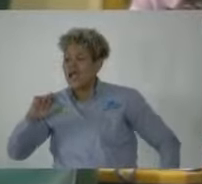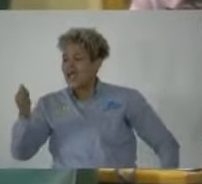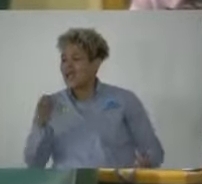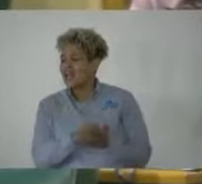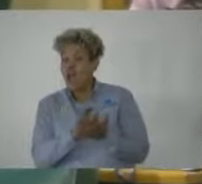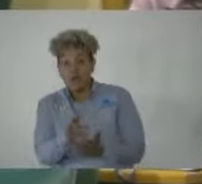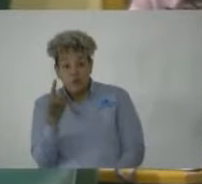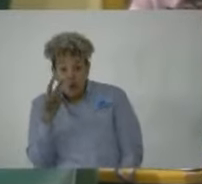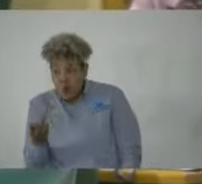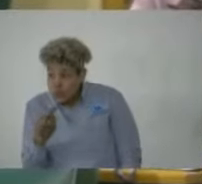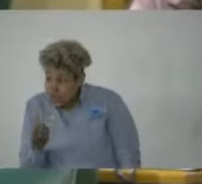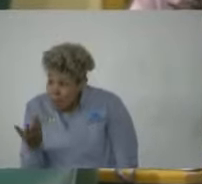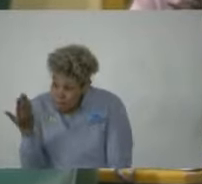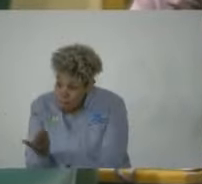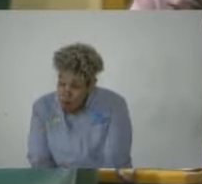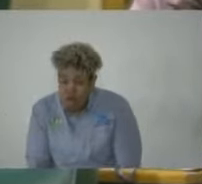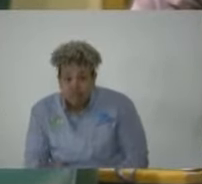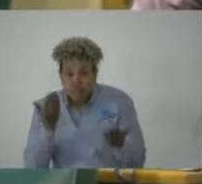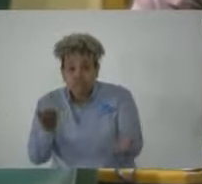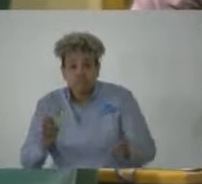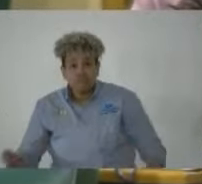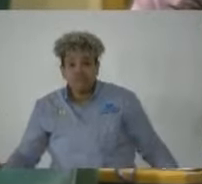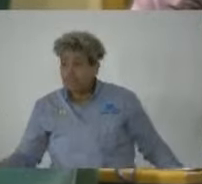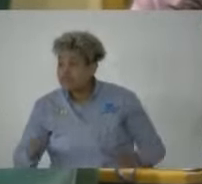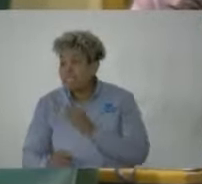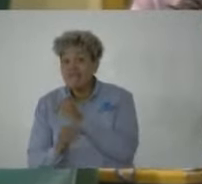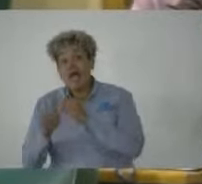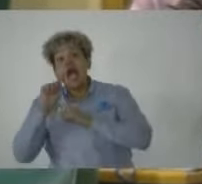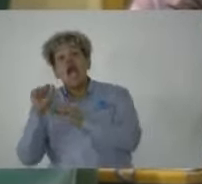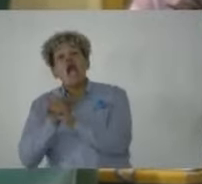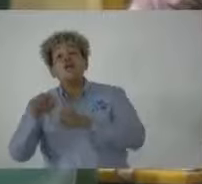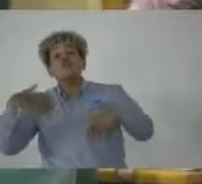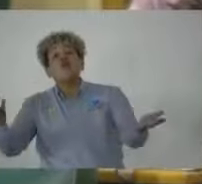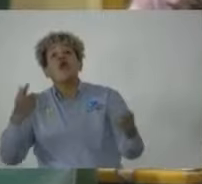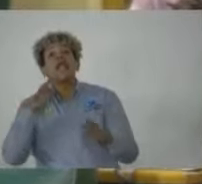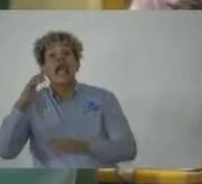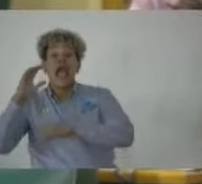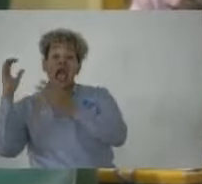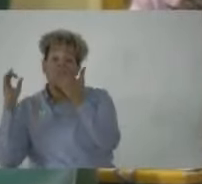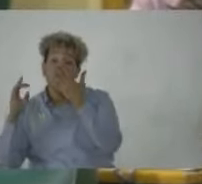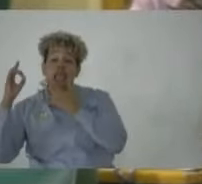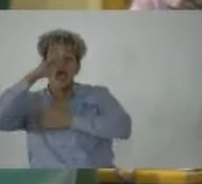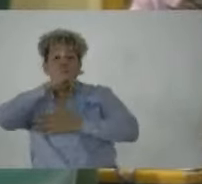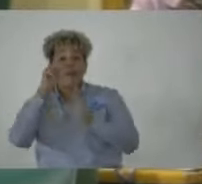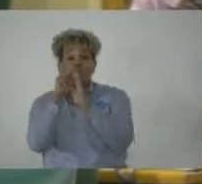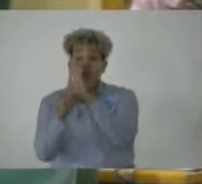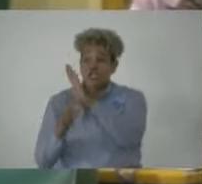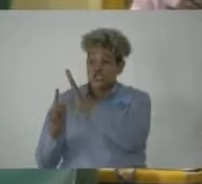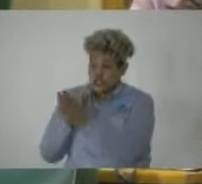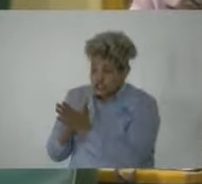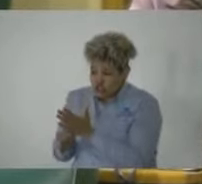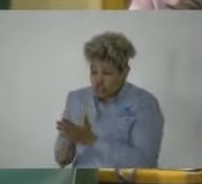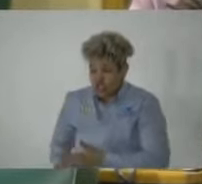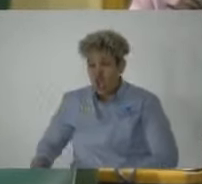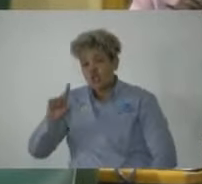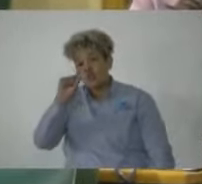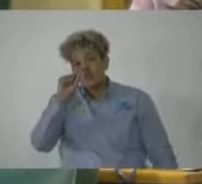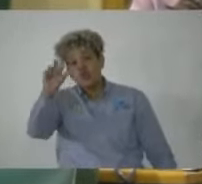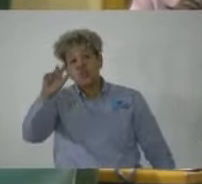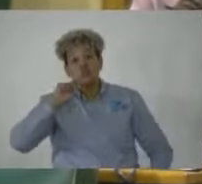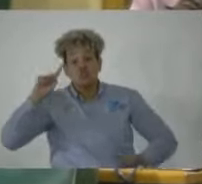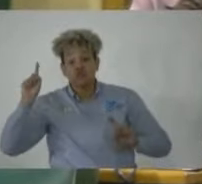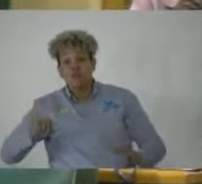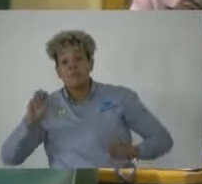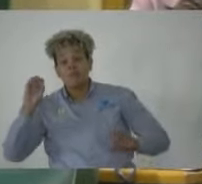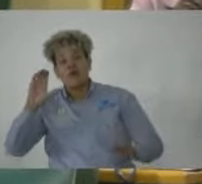documentation whatsoever to substantiate the views. There is actually a Caribbean Policy Research 2023